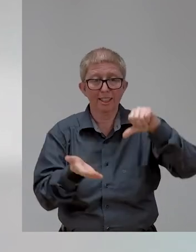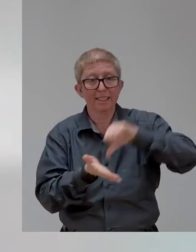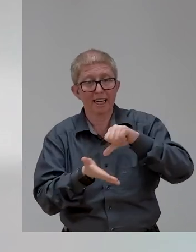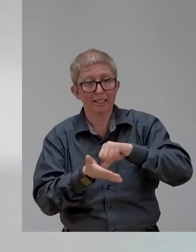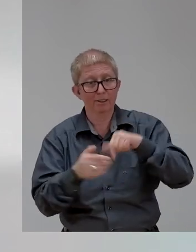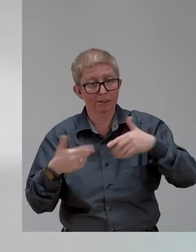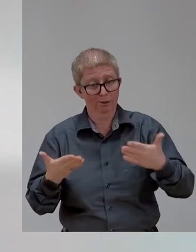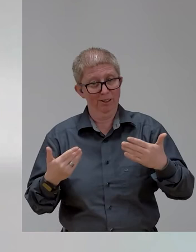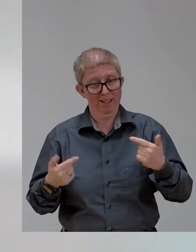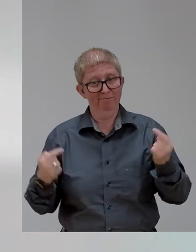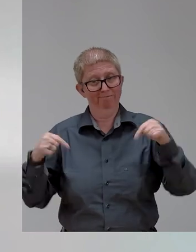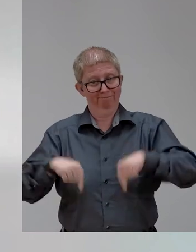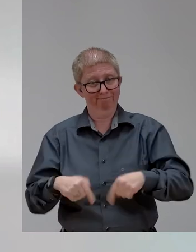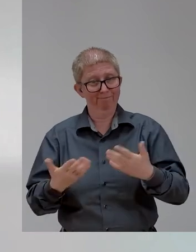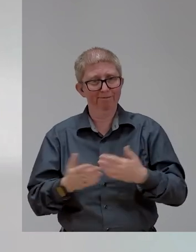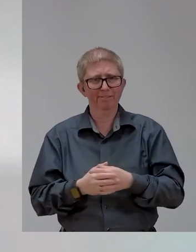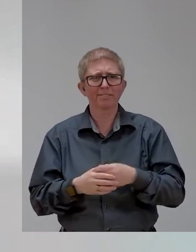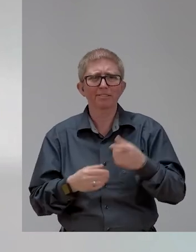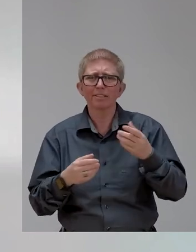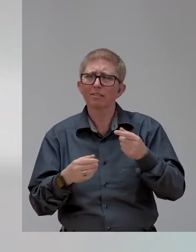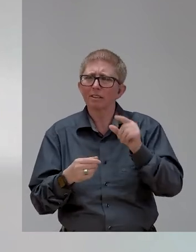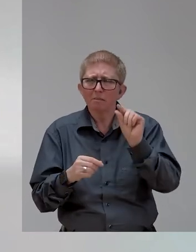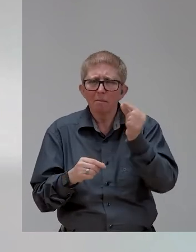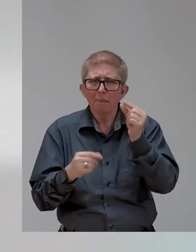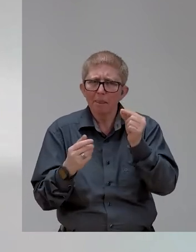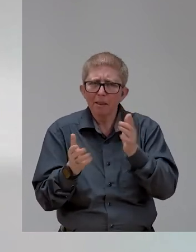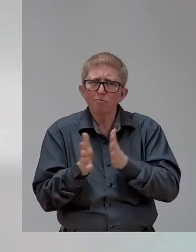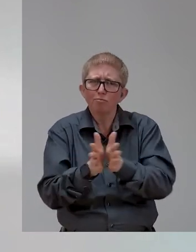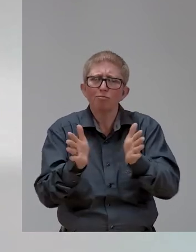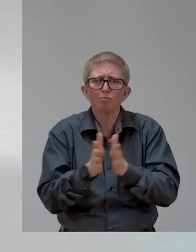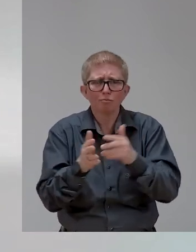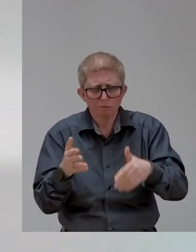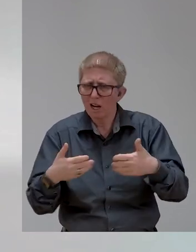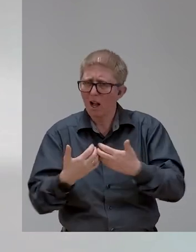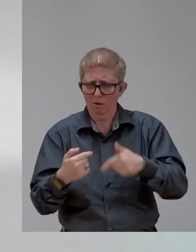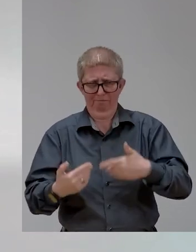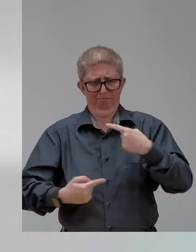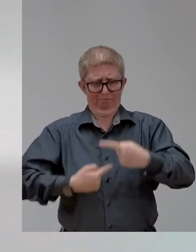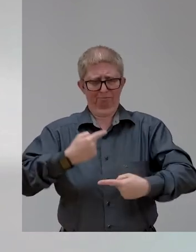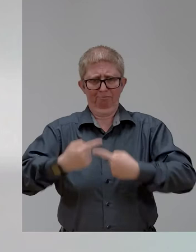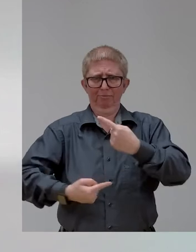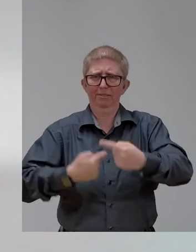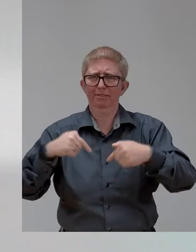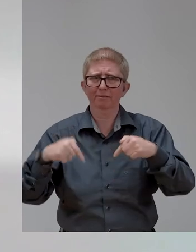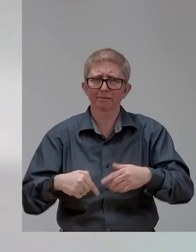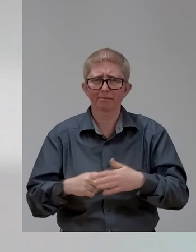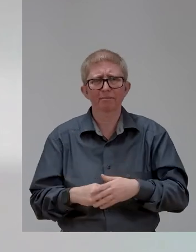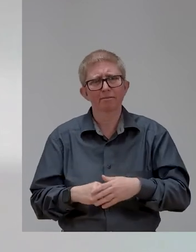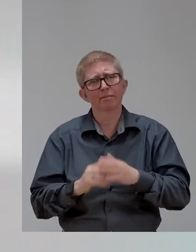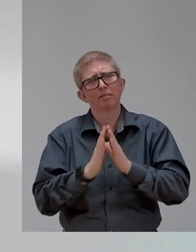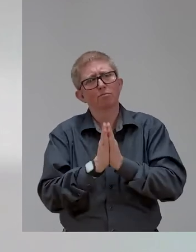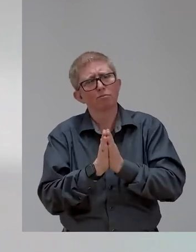bit of a landscape and setting the scene for us of the session today. Delphine, over to